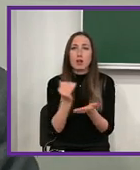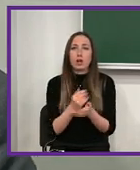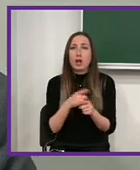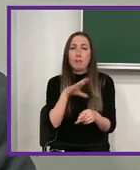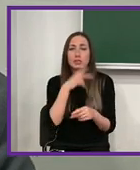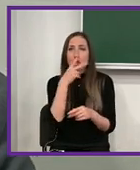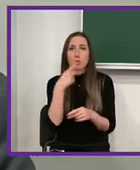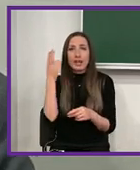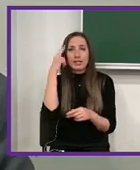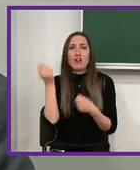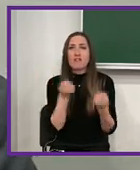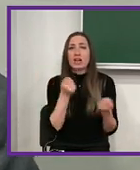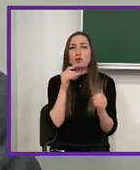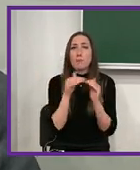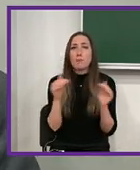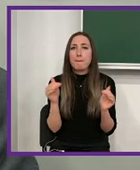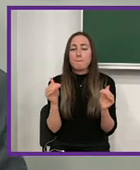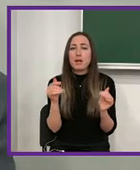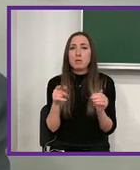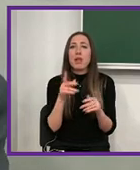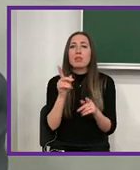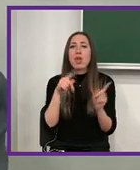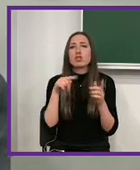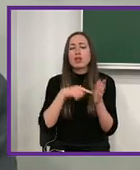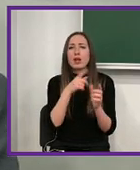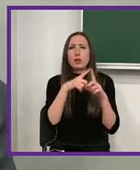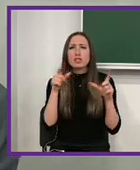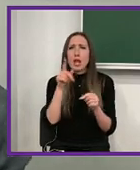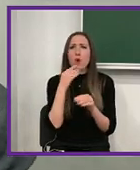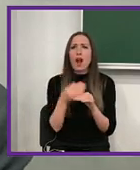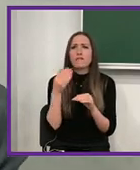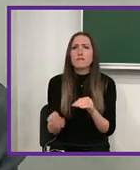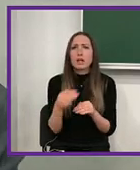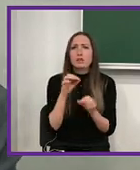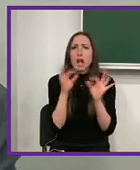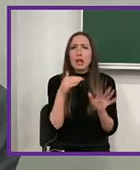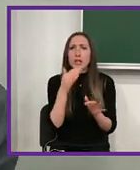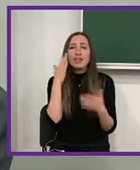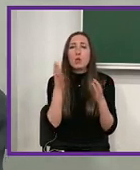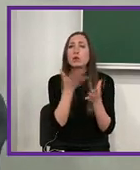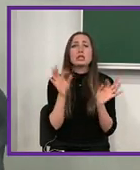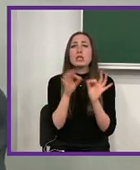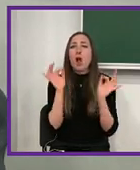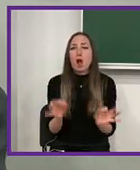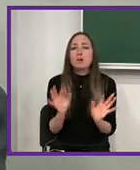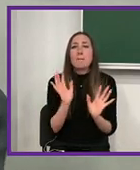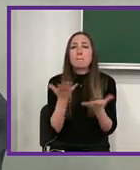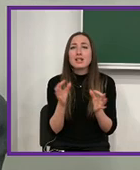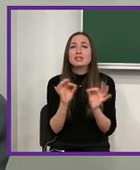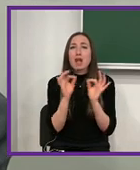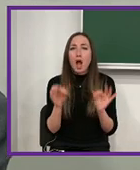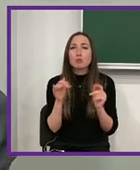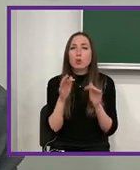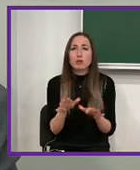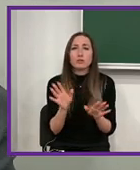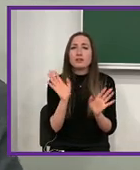are hesitant to start. And they don't know where to begin. And starting the process, even with a limited amount of information based